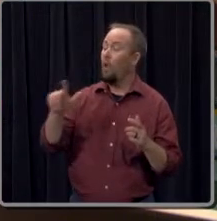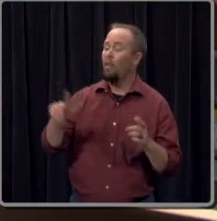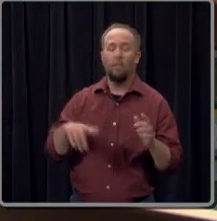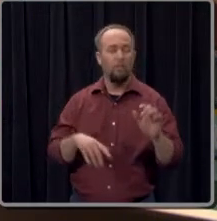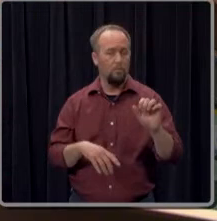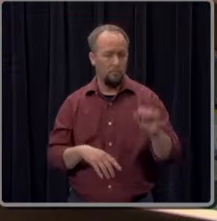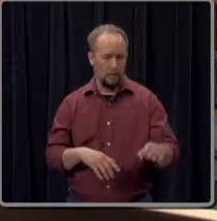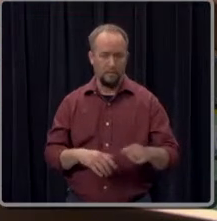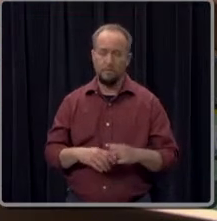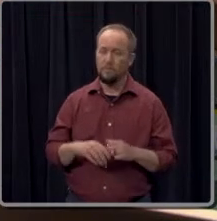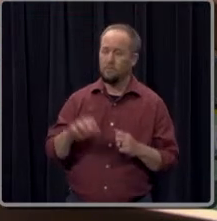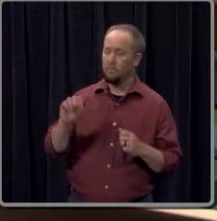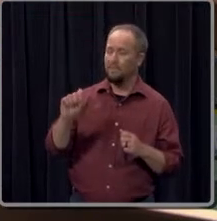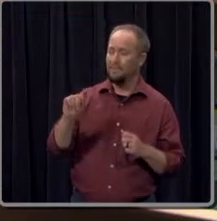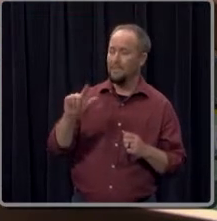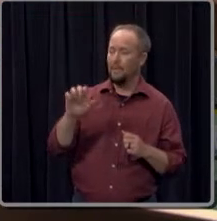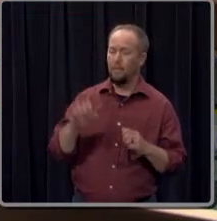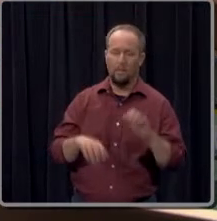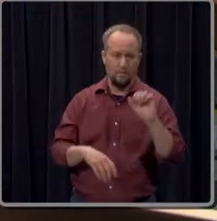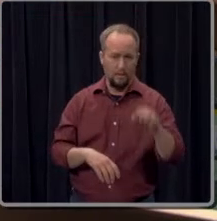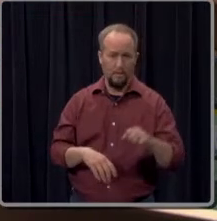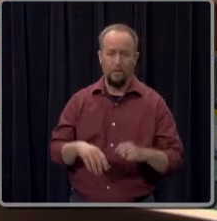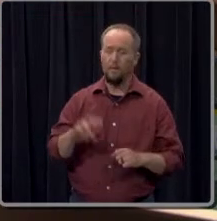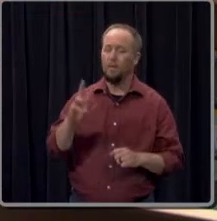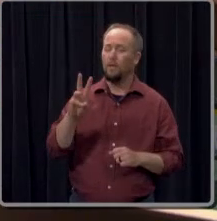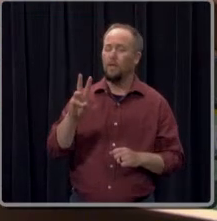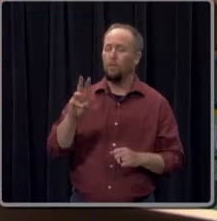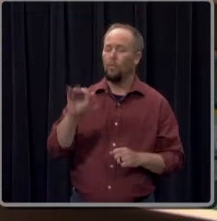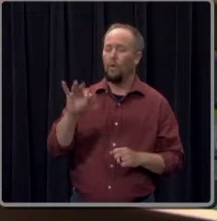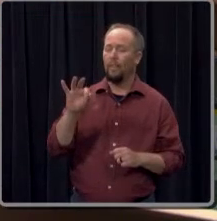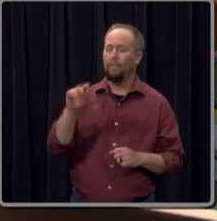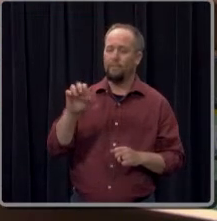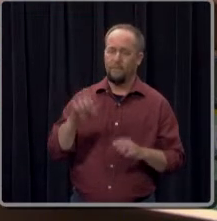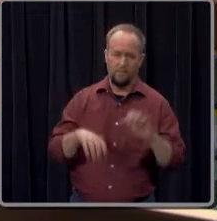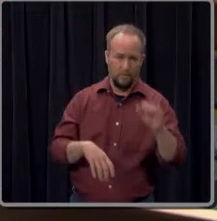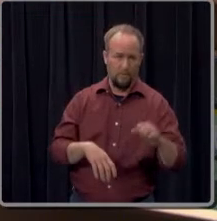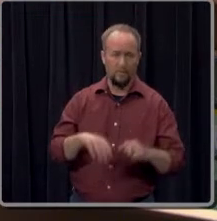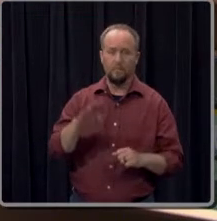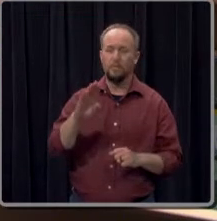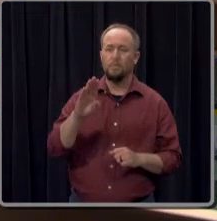Yes. Mrs. Steele? Yes. Mr. Wycliffe? Yes. Mr. Boyd?